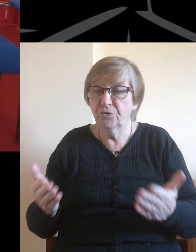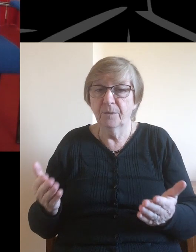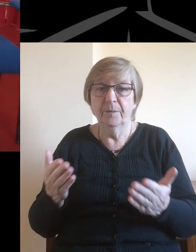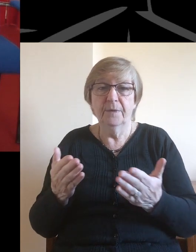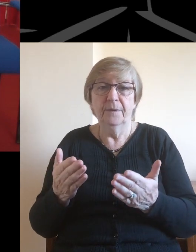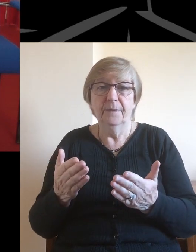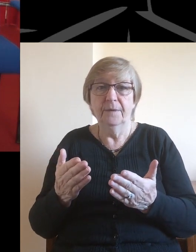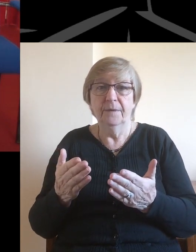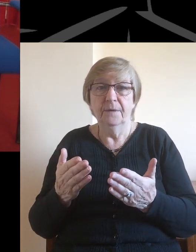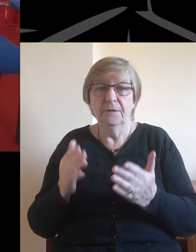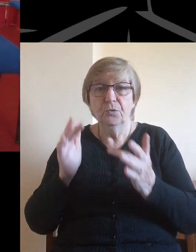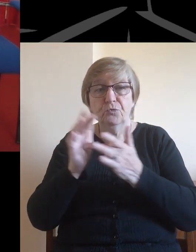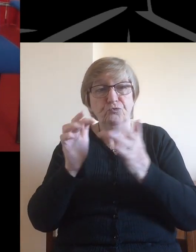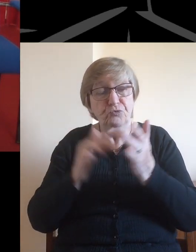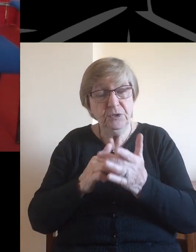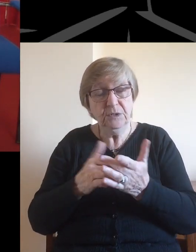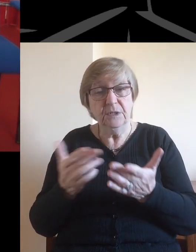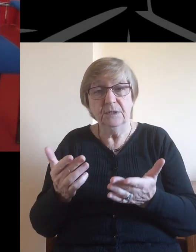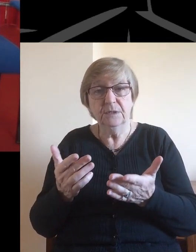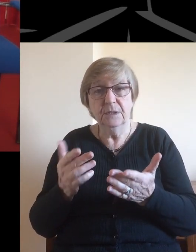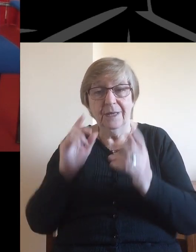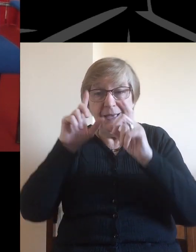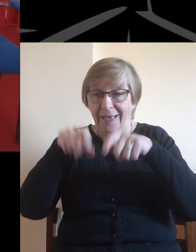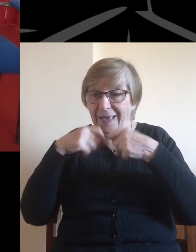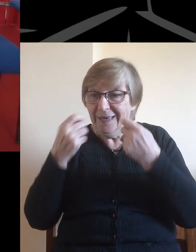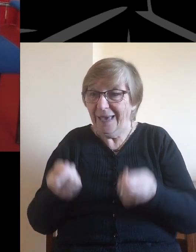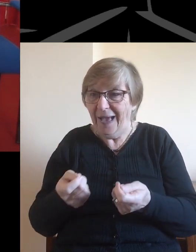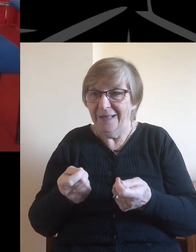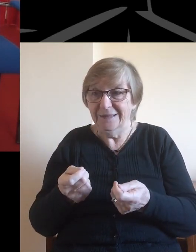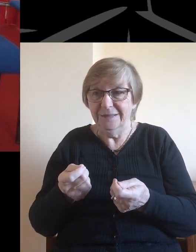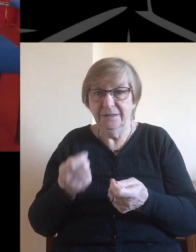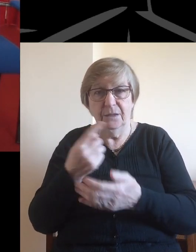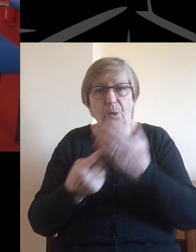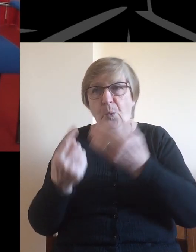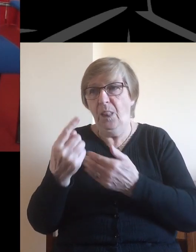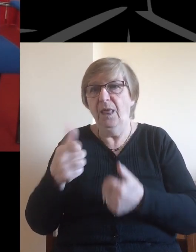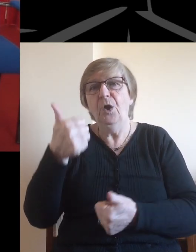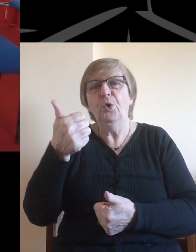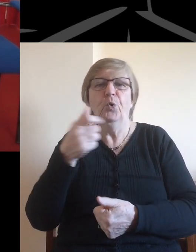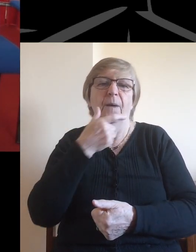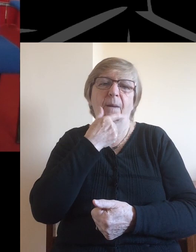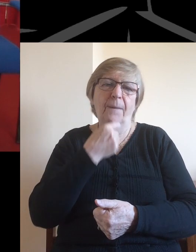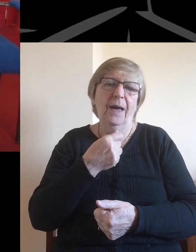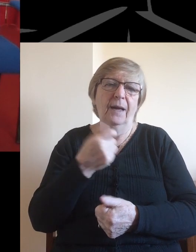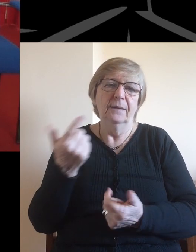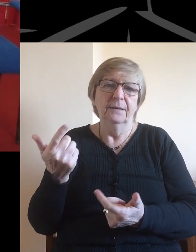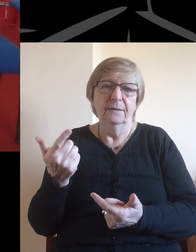And so Jesus then cannot be just simply a good man.